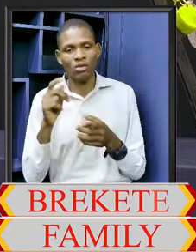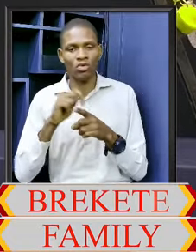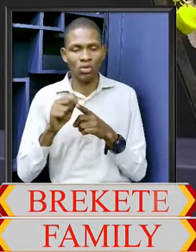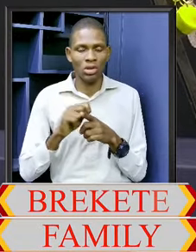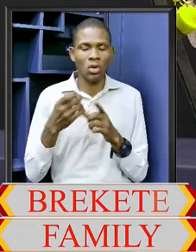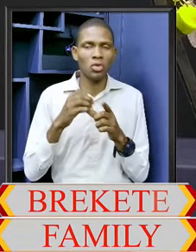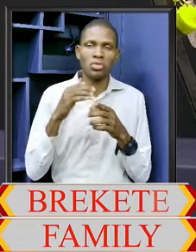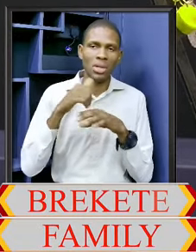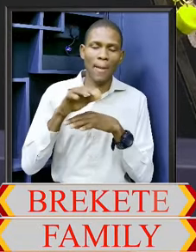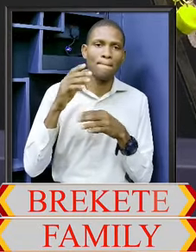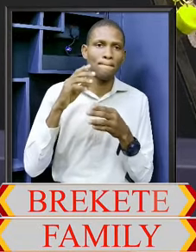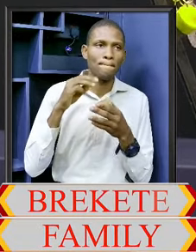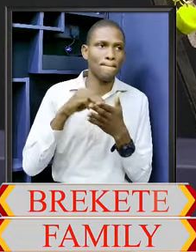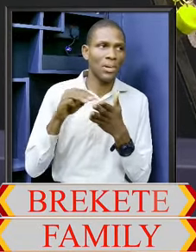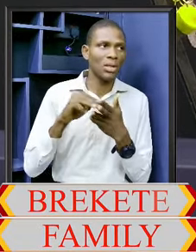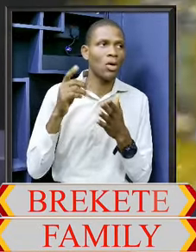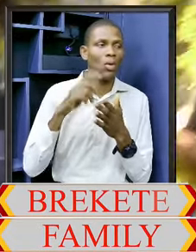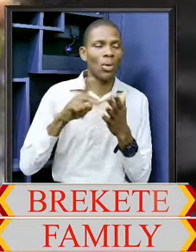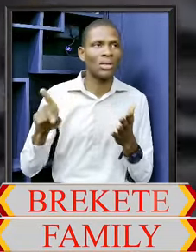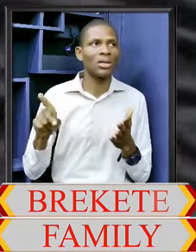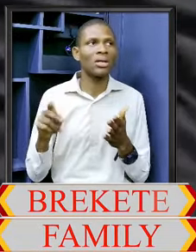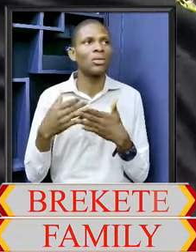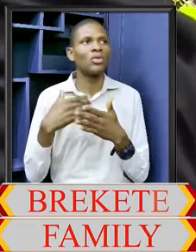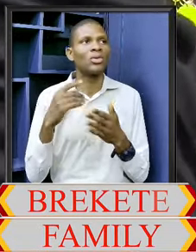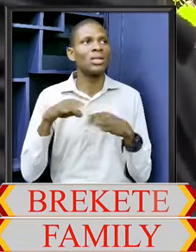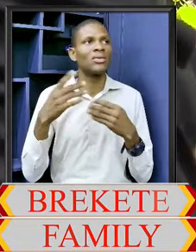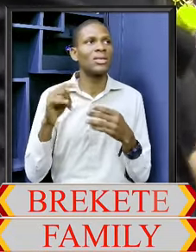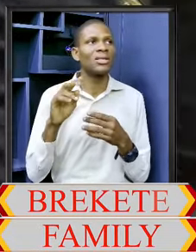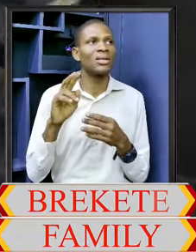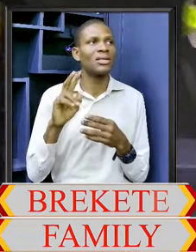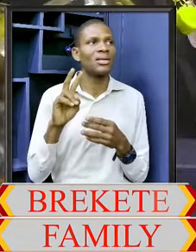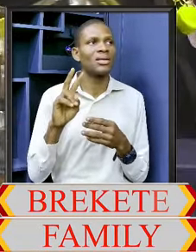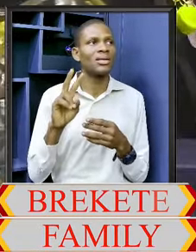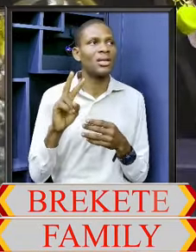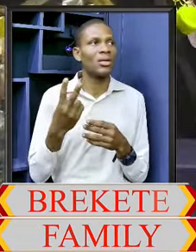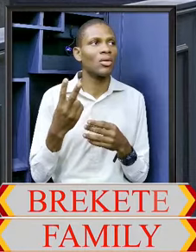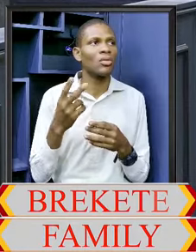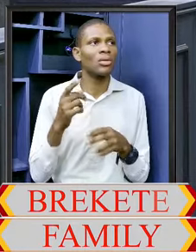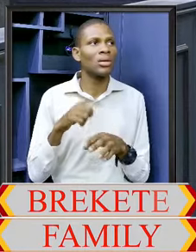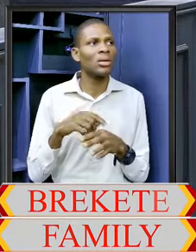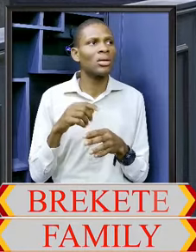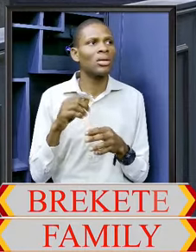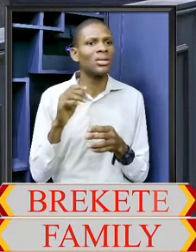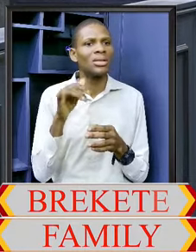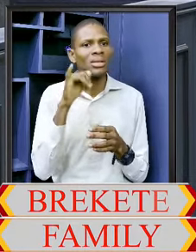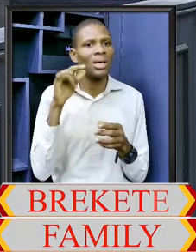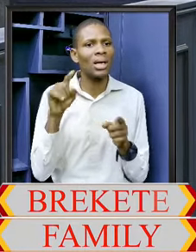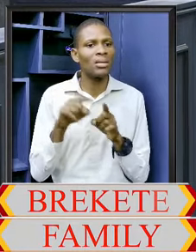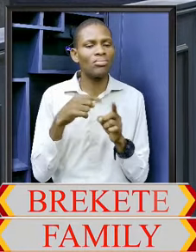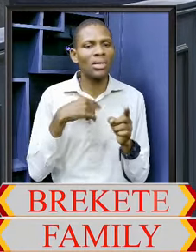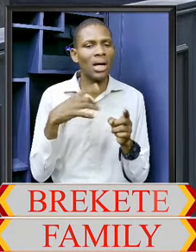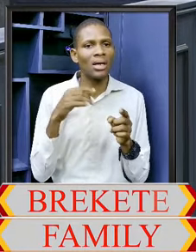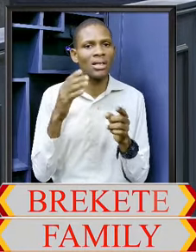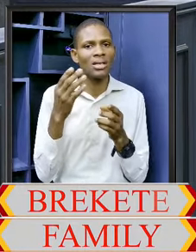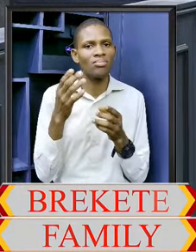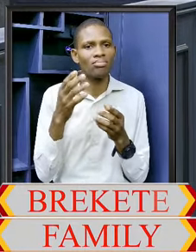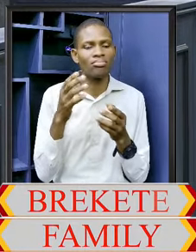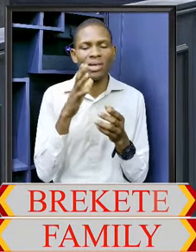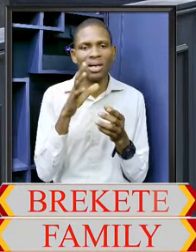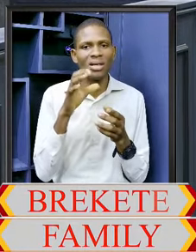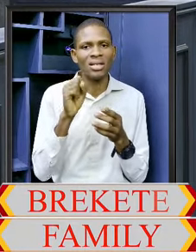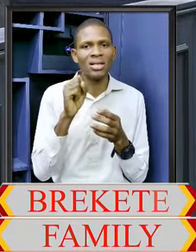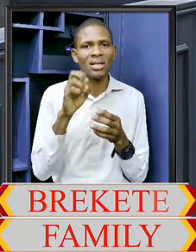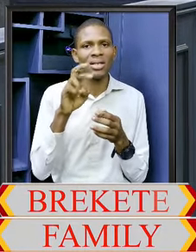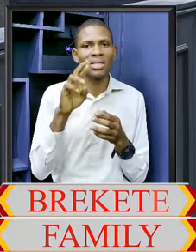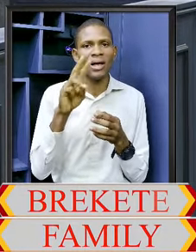go send message for info, or you go reach us. Before you give the number for the last time, yesterday when me and Madam Savik on the look, if you see